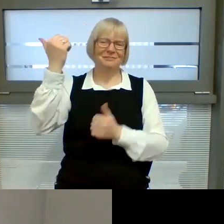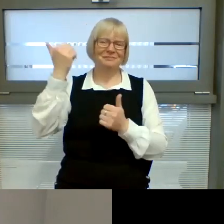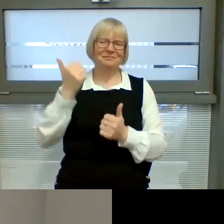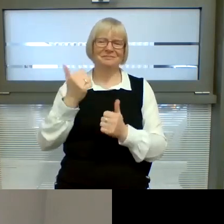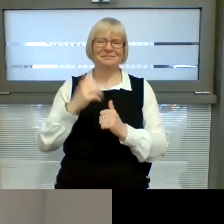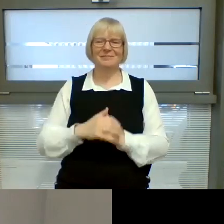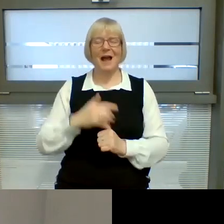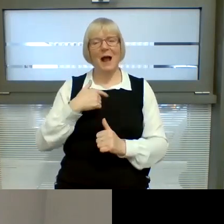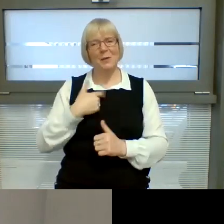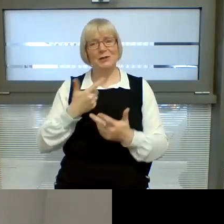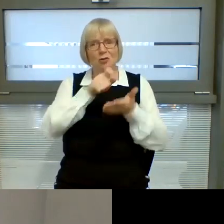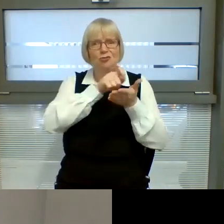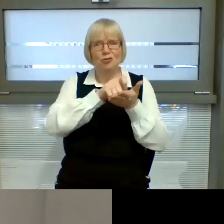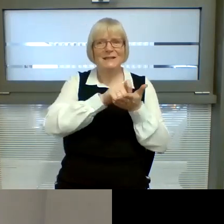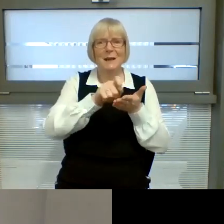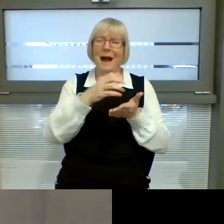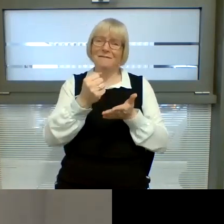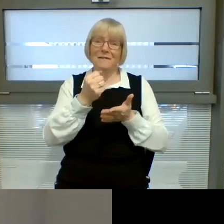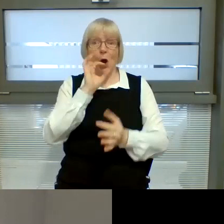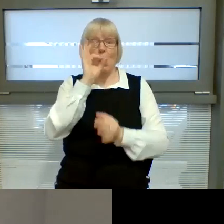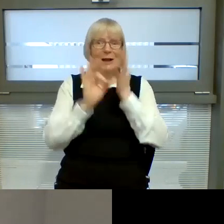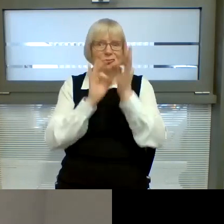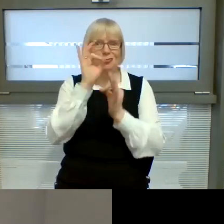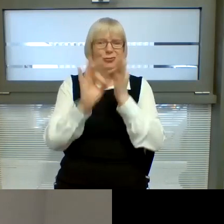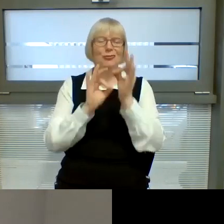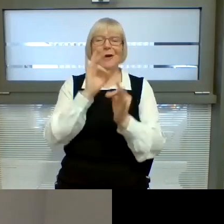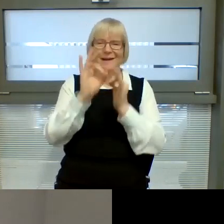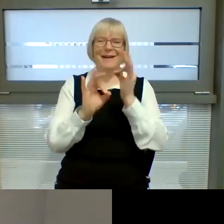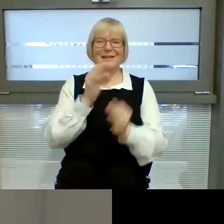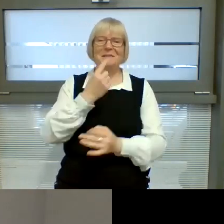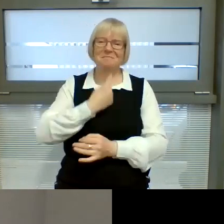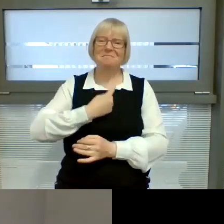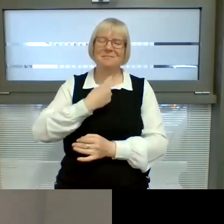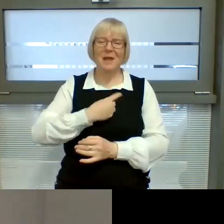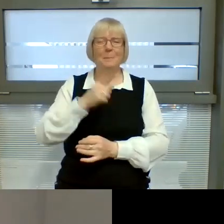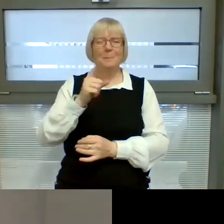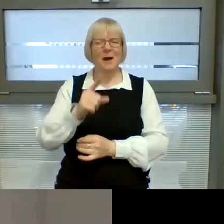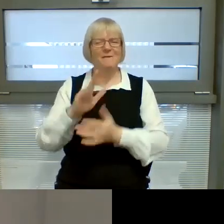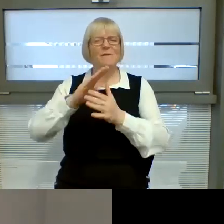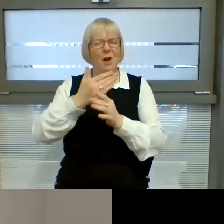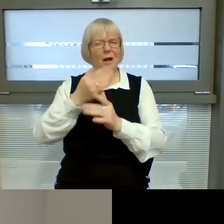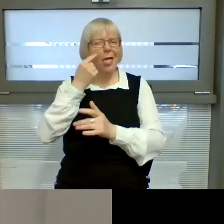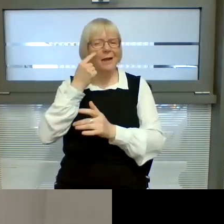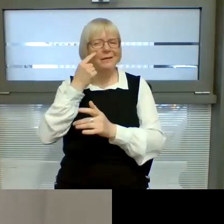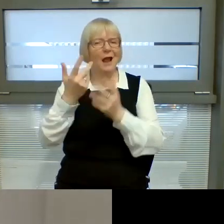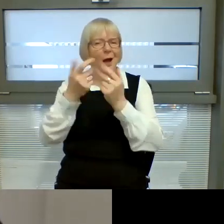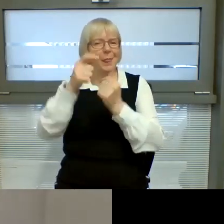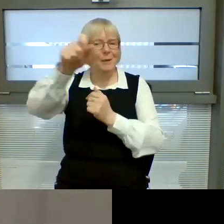was sitting here writing notes. I've got questions to ask. But I mean, we need to see whether we got anybody else want to ask some questions